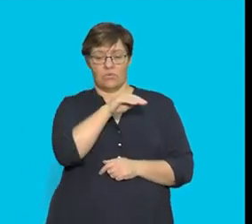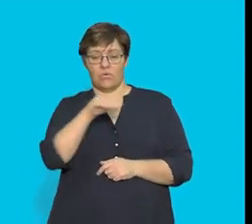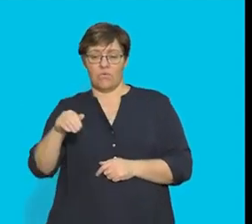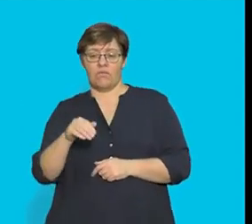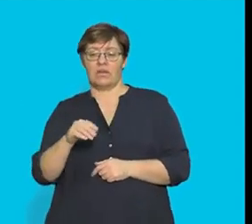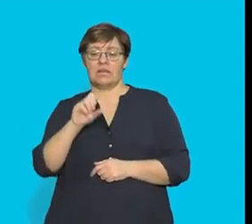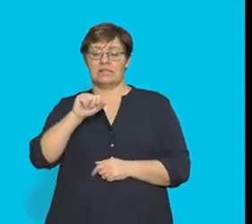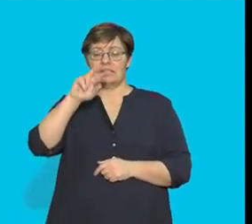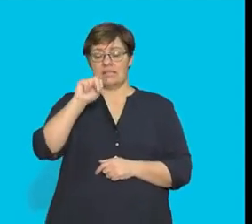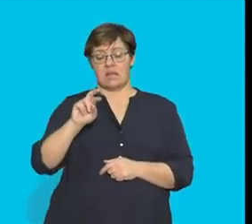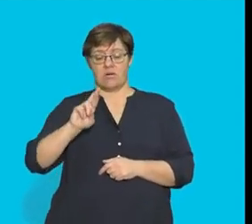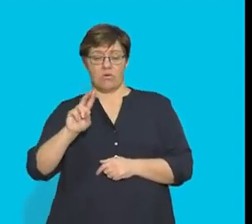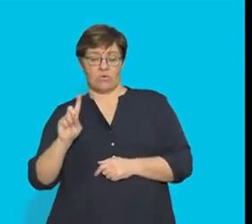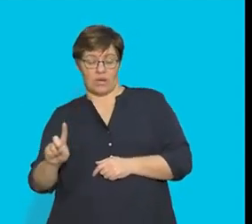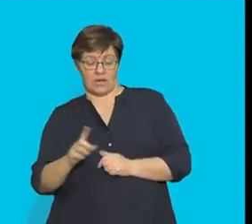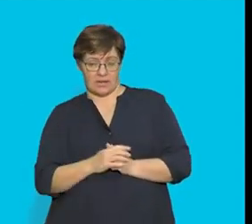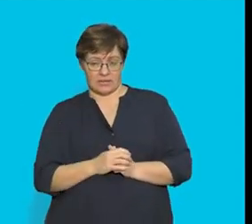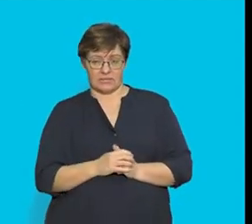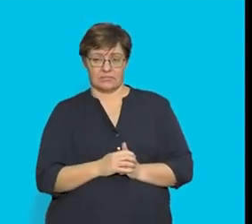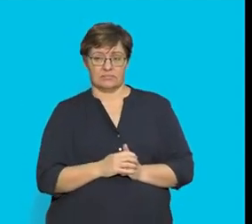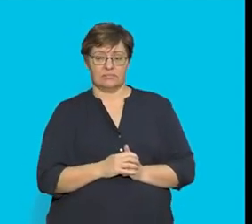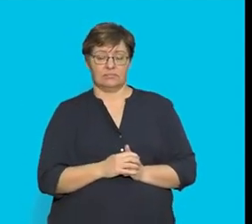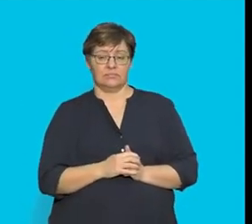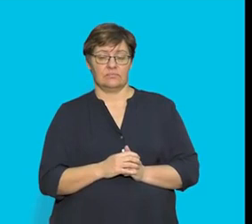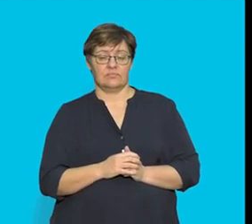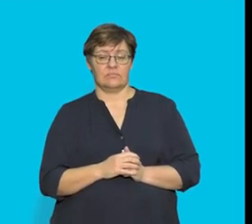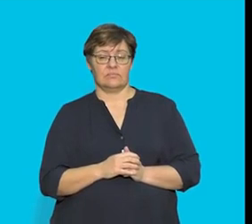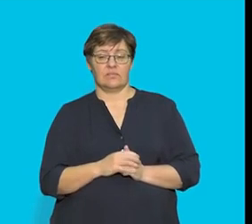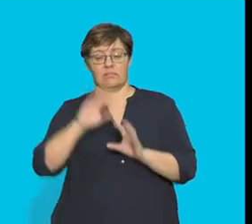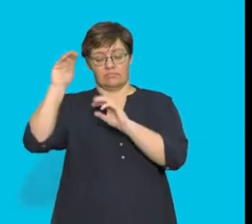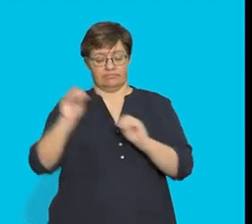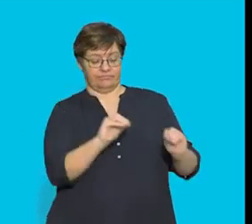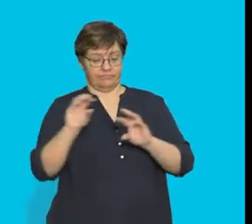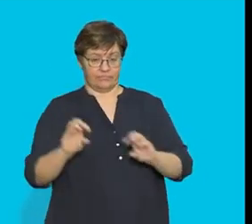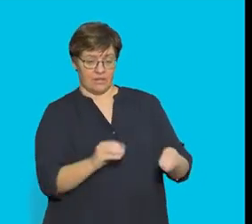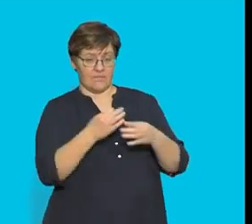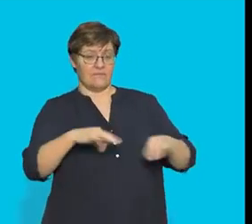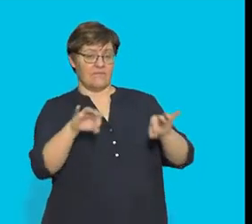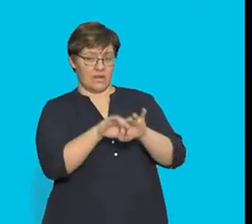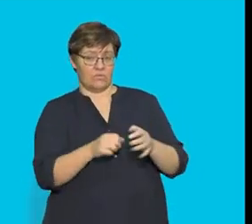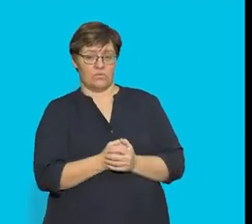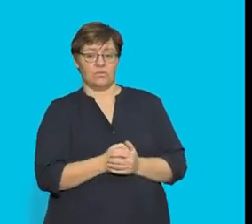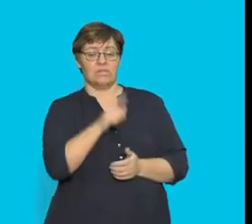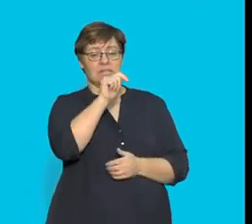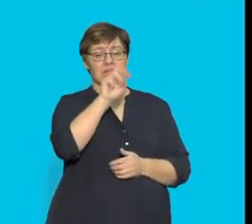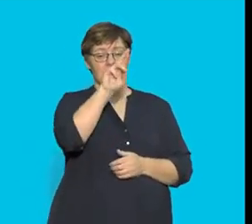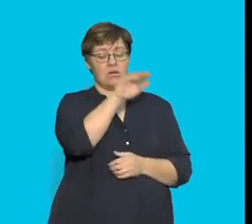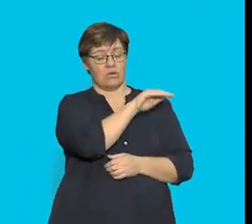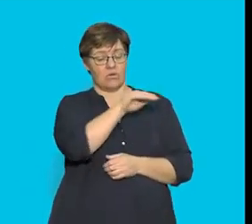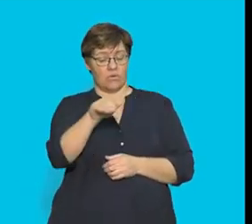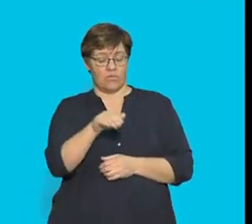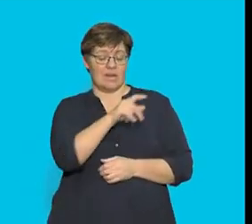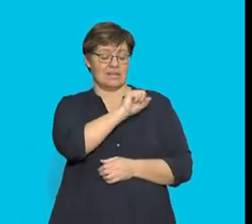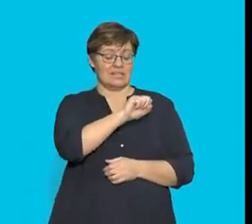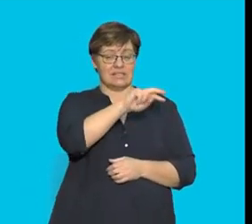will equal to TQ. Here's our full pair over sine of R1. Now we're just going to go and put in our values for that.